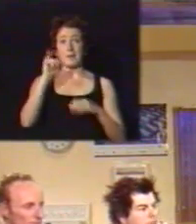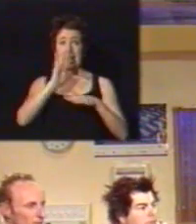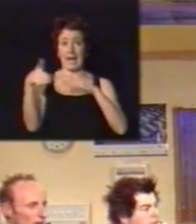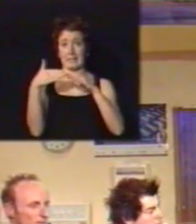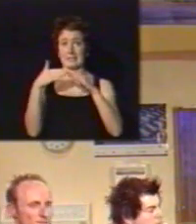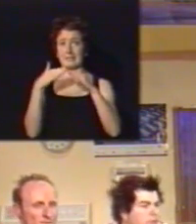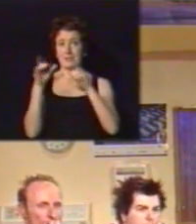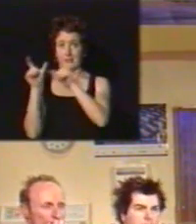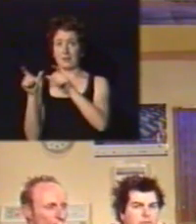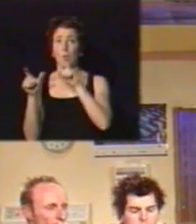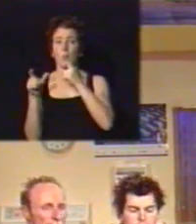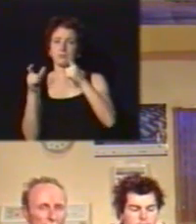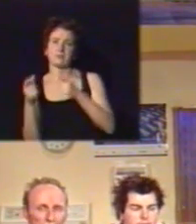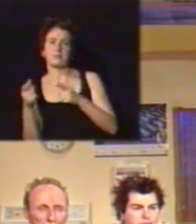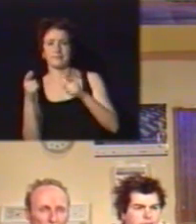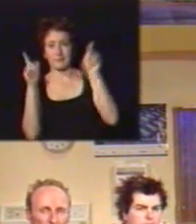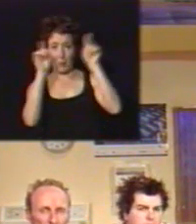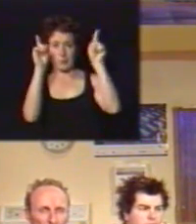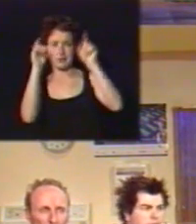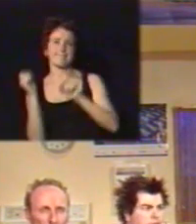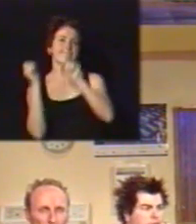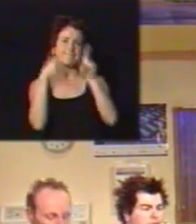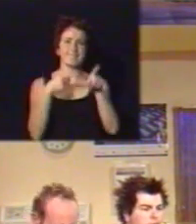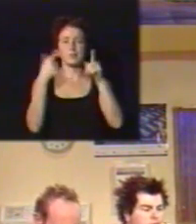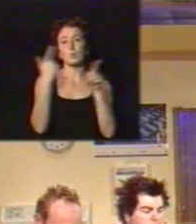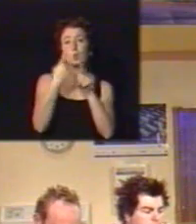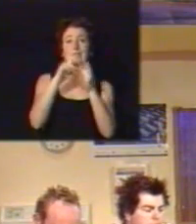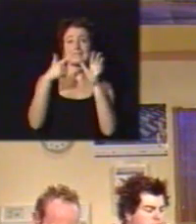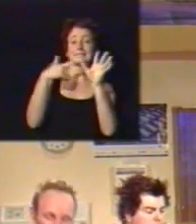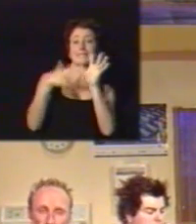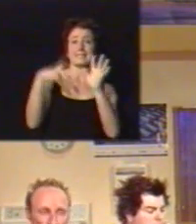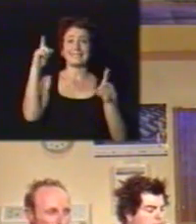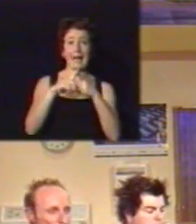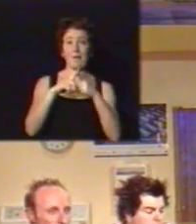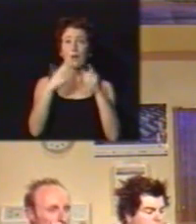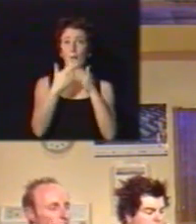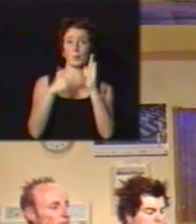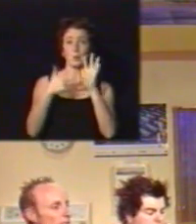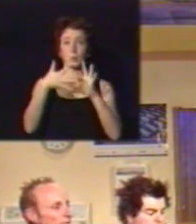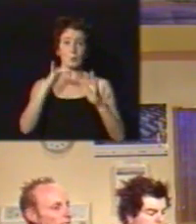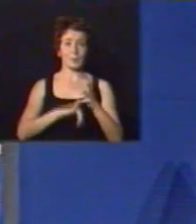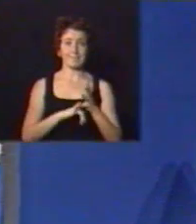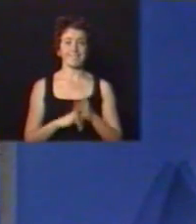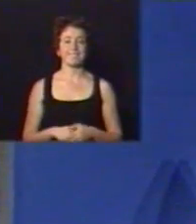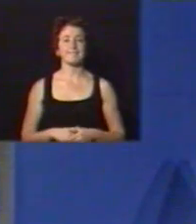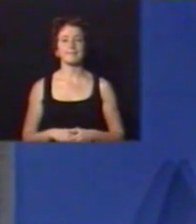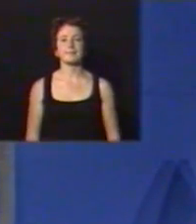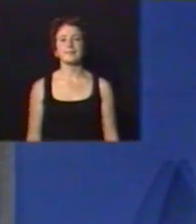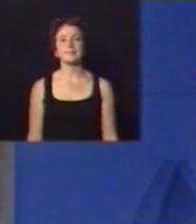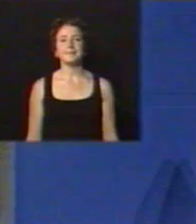a minute and keep going on here with Tony. We're now going to the second instalment from Dave Trueman on the news desk. Take it away, Dave. Thank you,